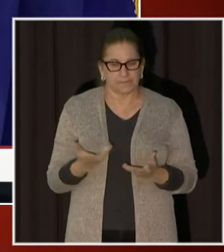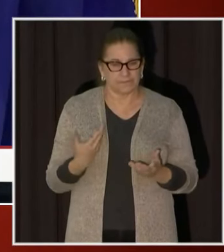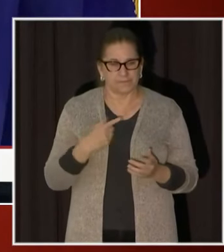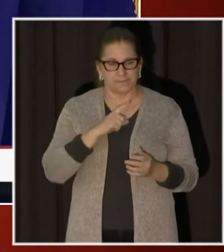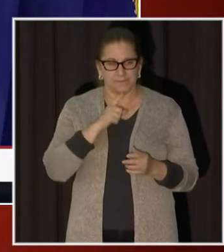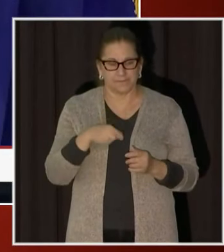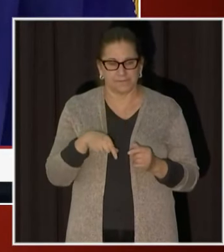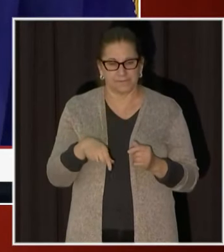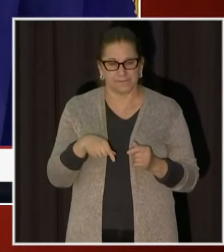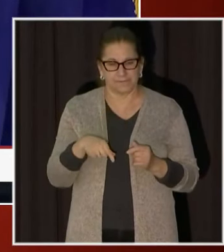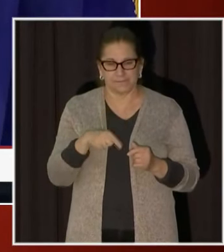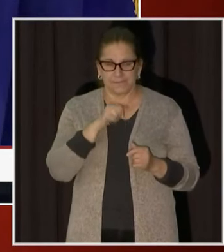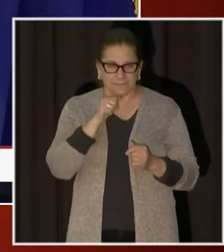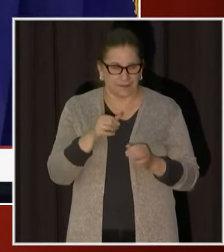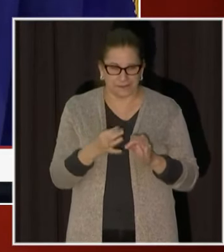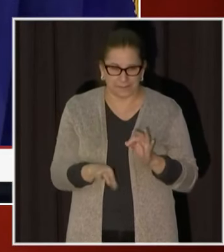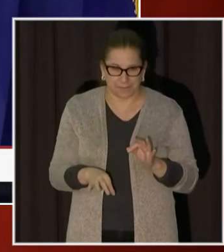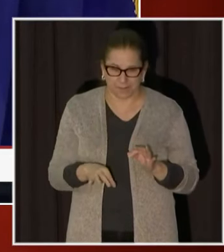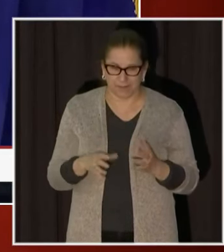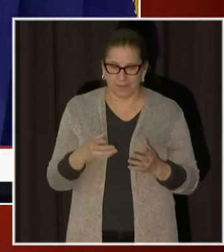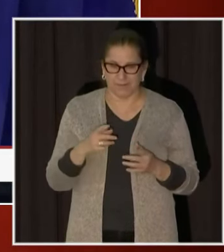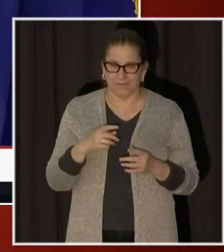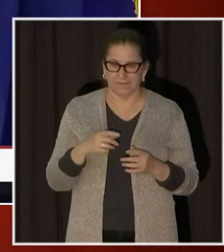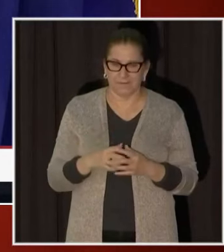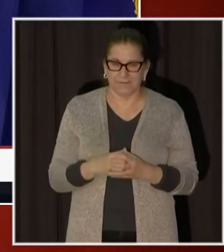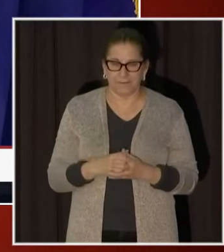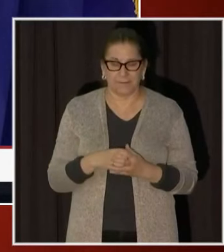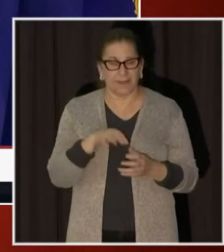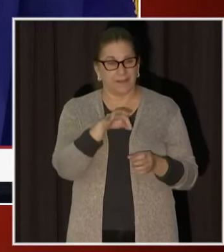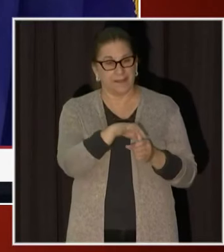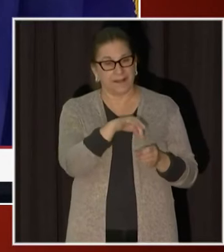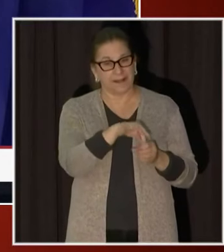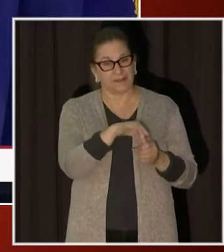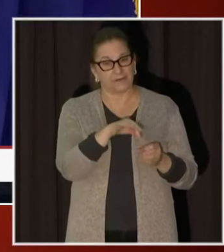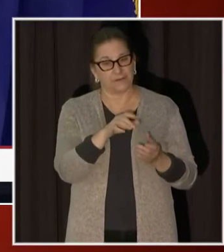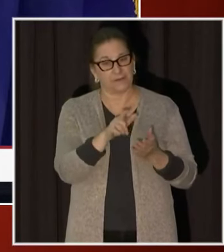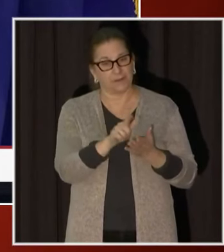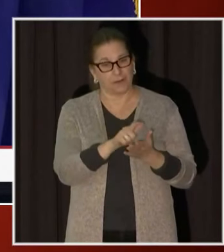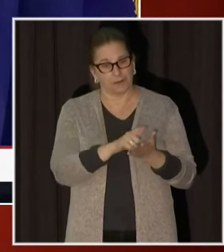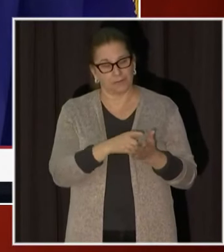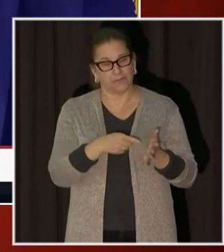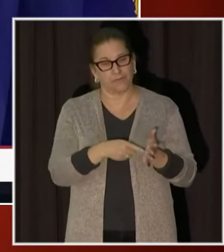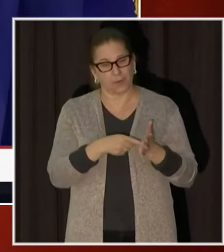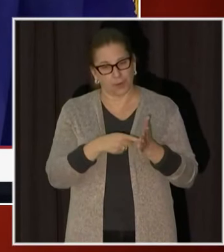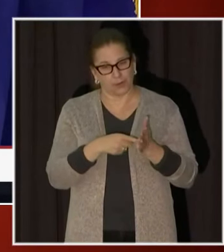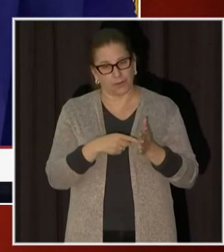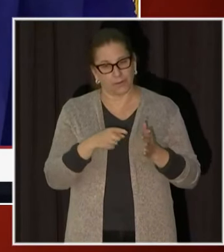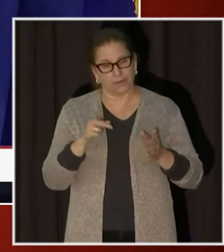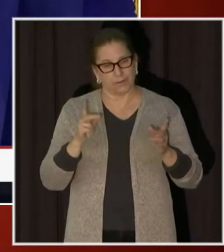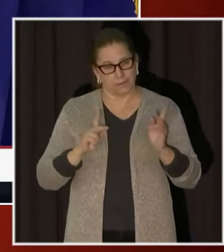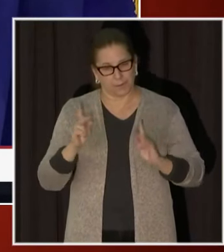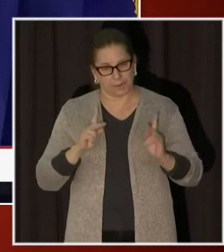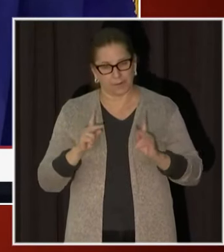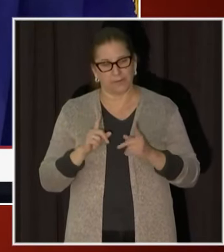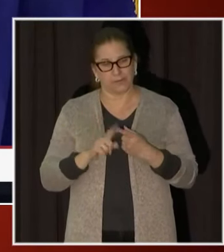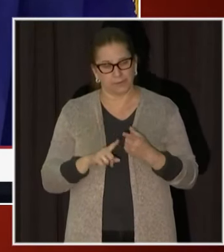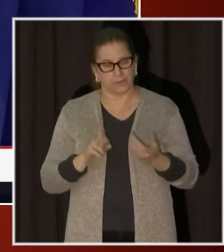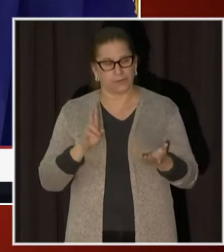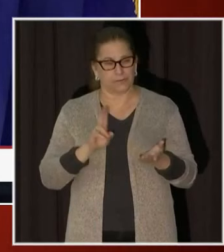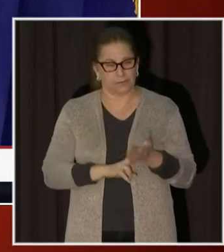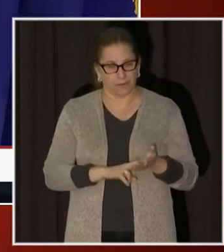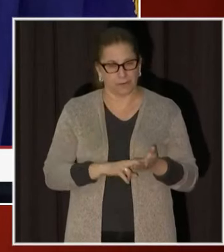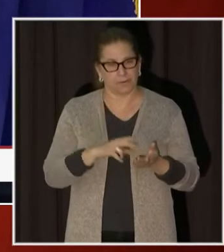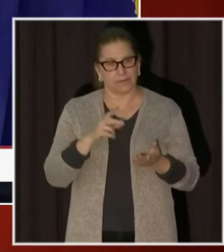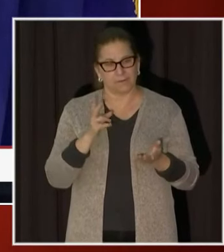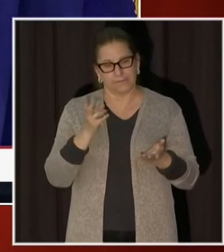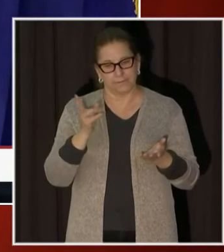this. The election law requires the candidates to get on the ballot have to obtain signatures